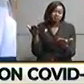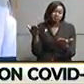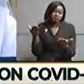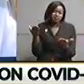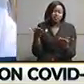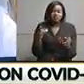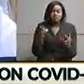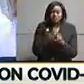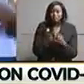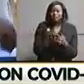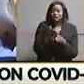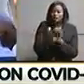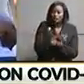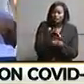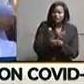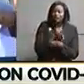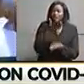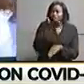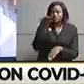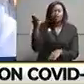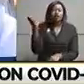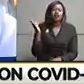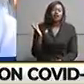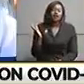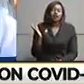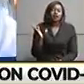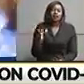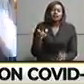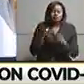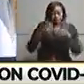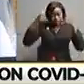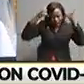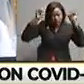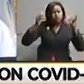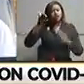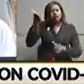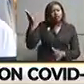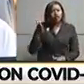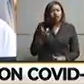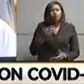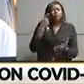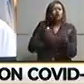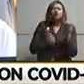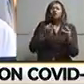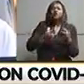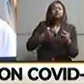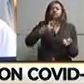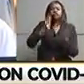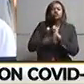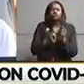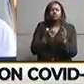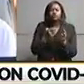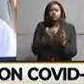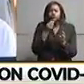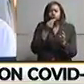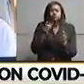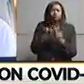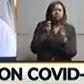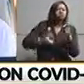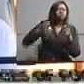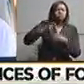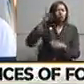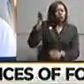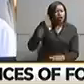The cassava is there. The cows are there. So what has changed to make the